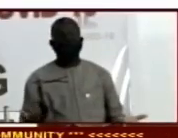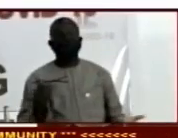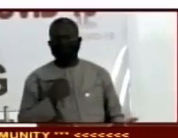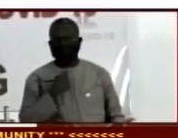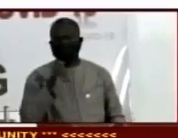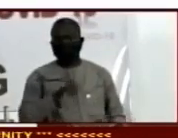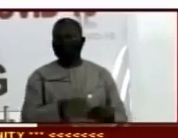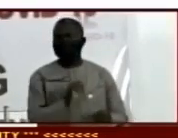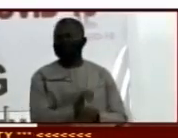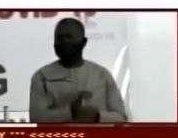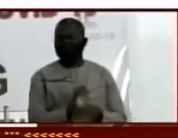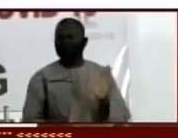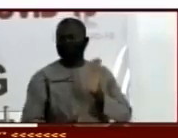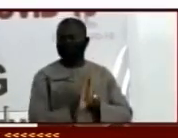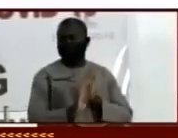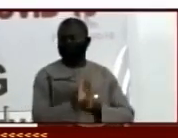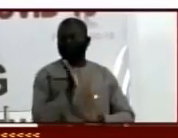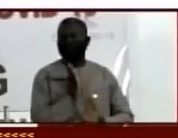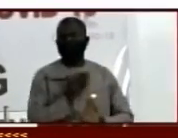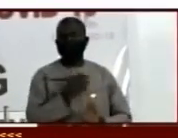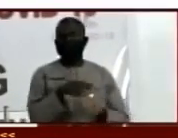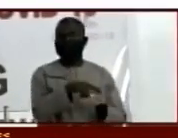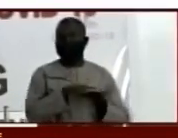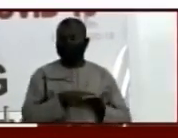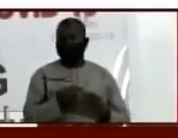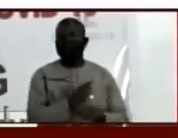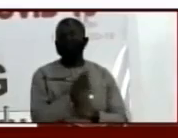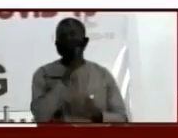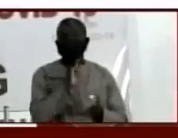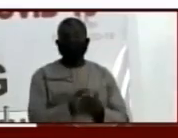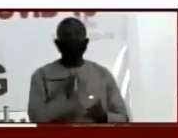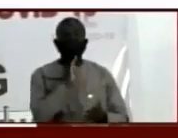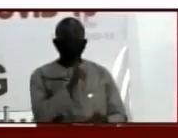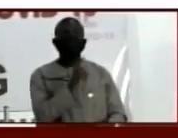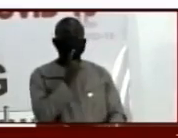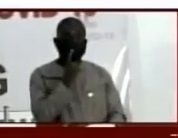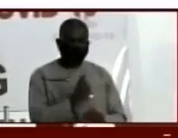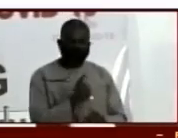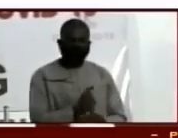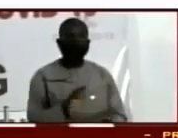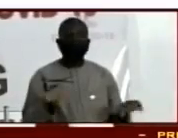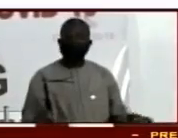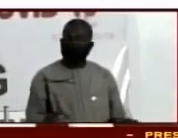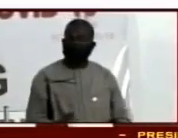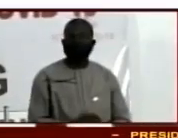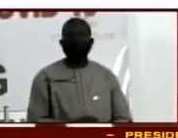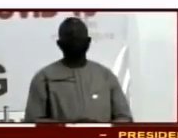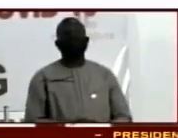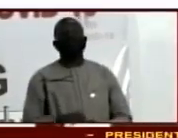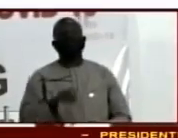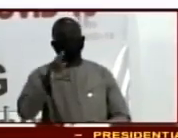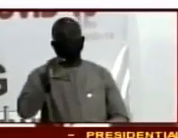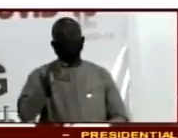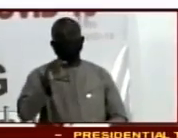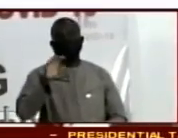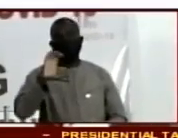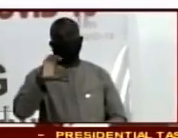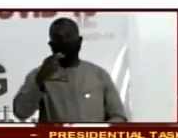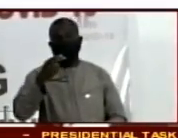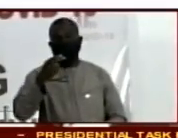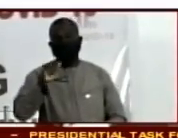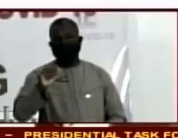requirements that we need to ensure that it's done. The NCAA, which is the regulator, has been